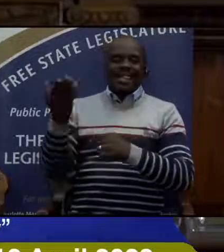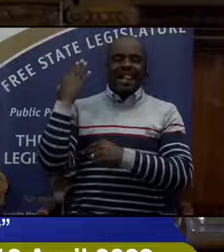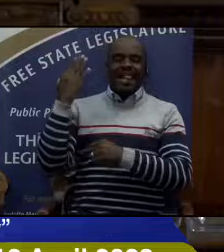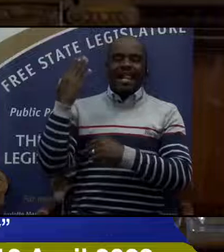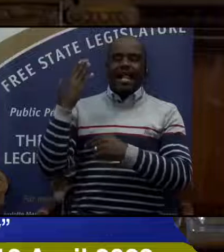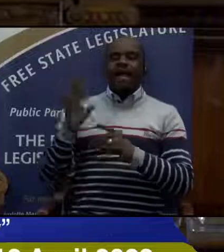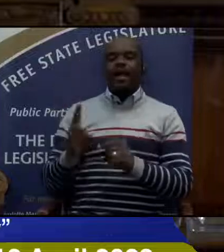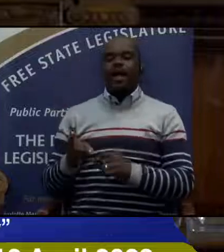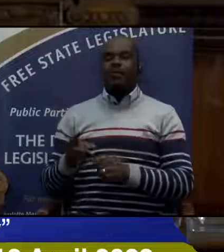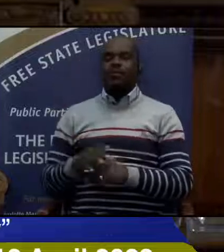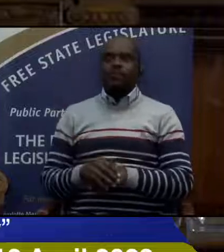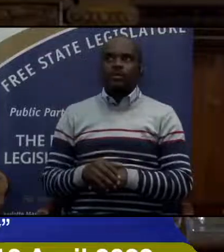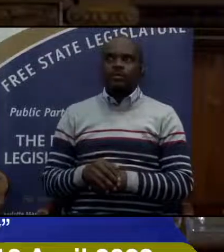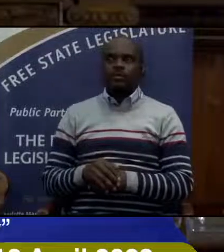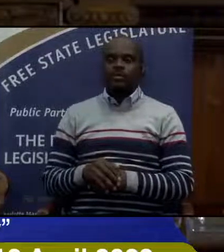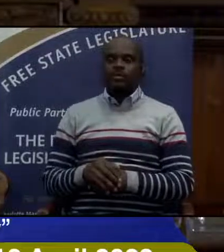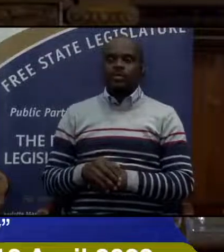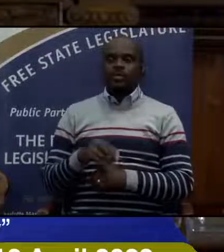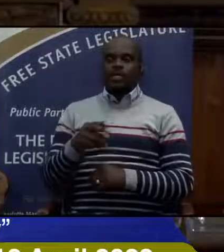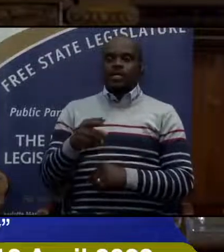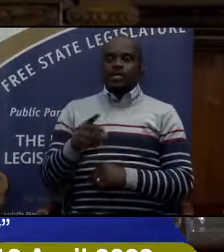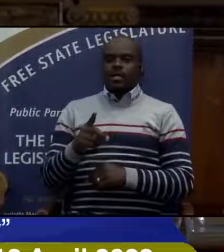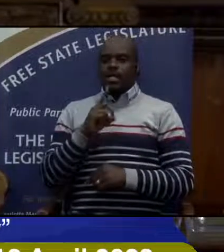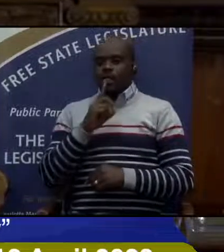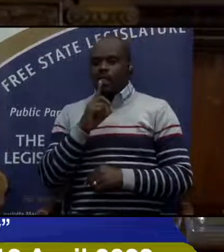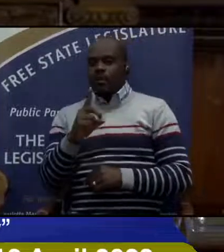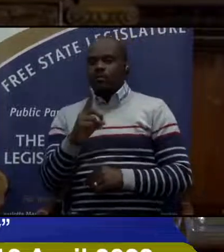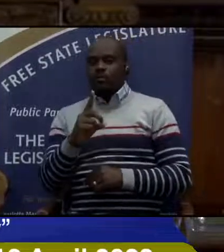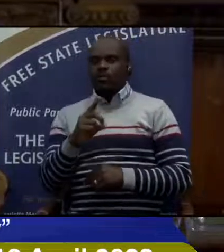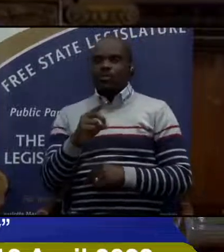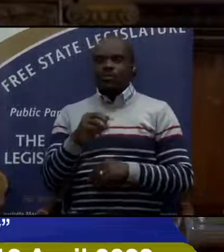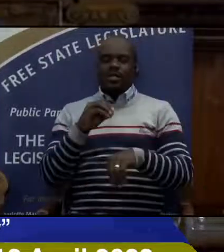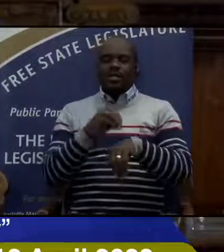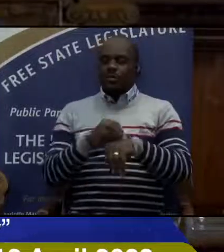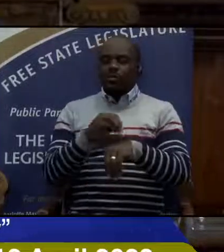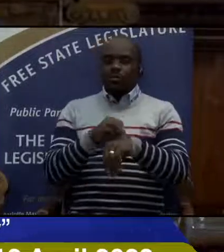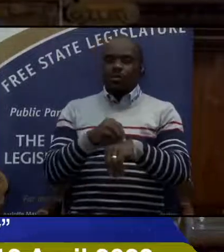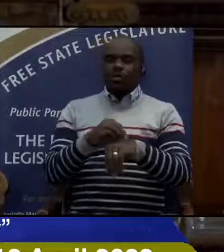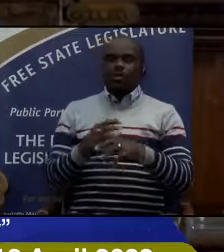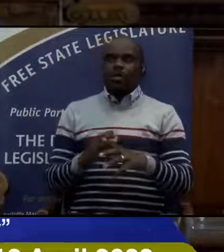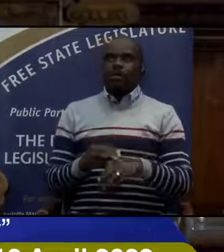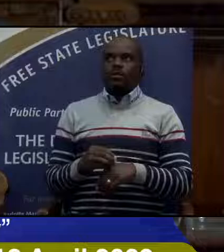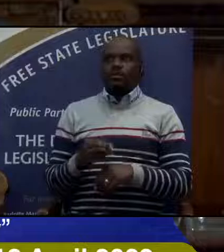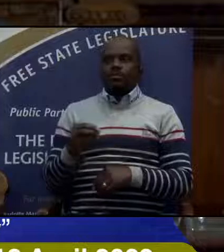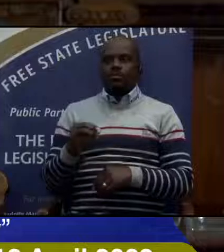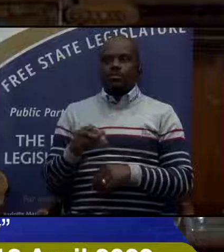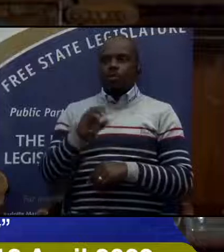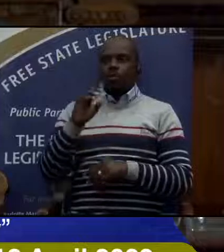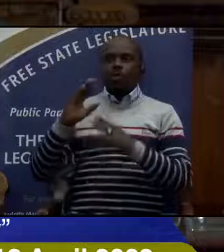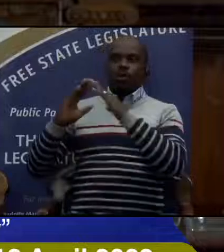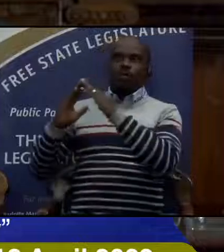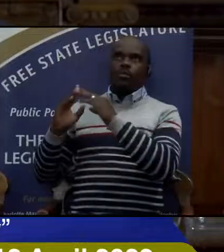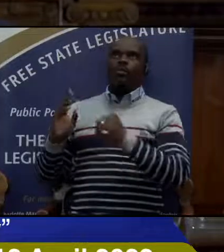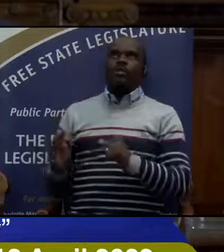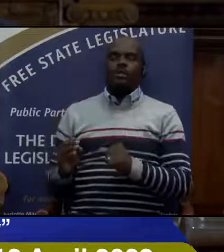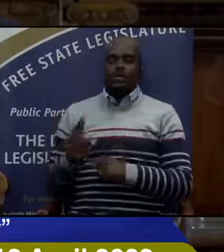it speaks directly to the challenges the society is confronted with and to skill